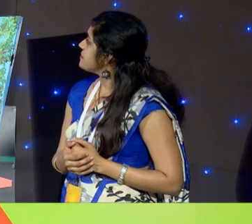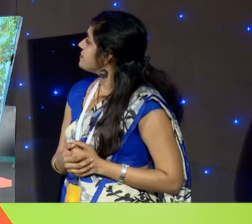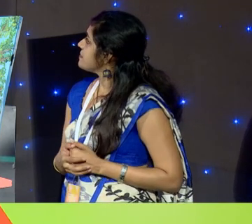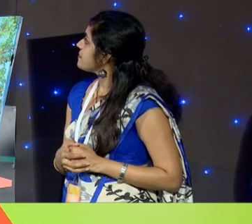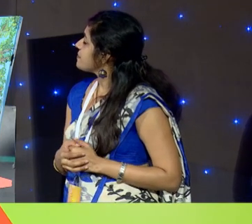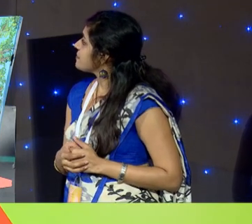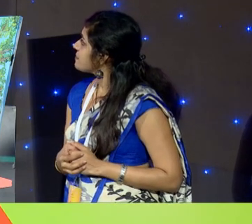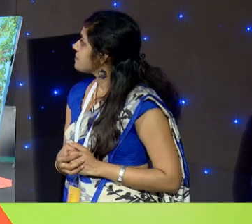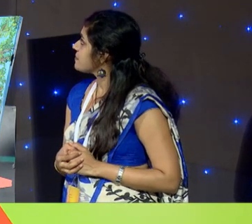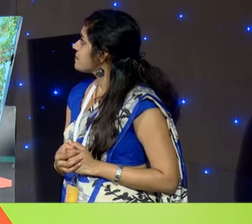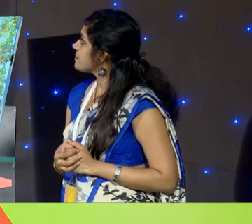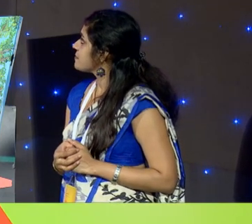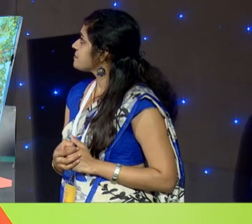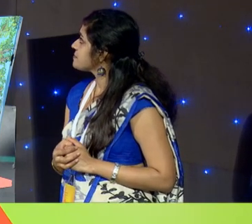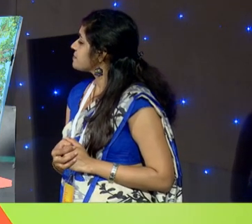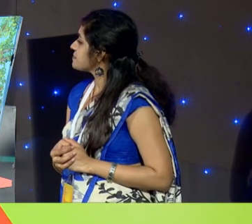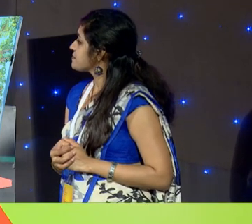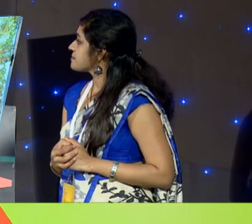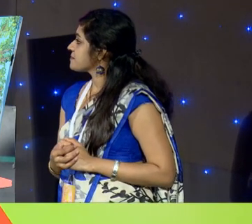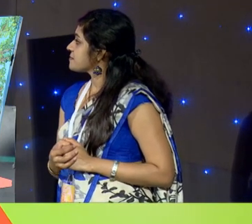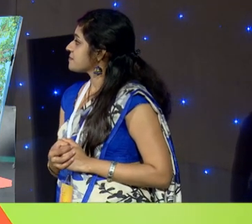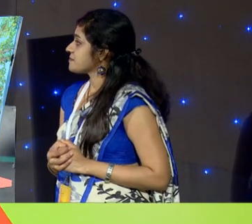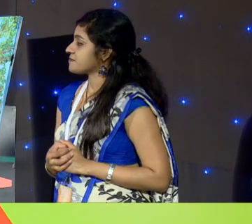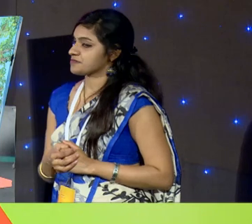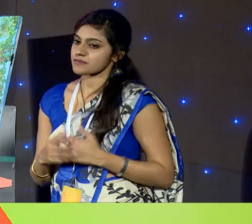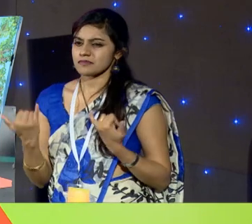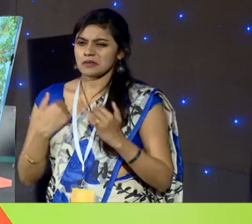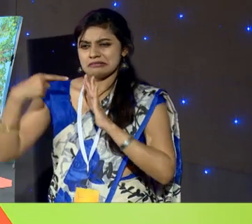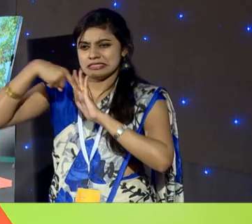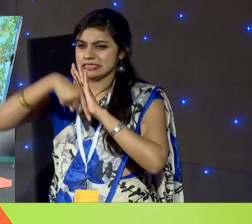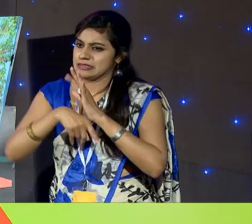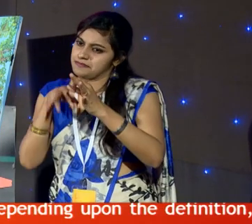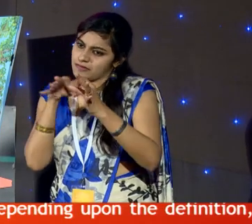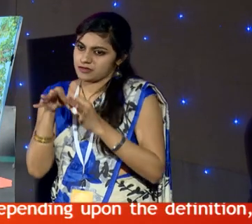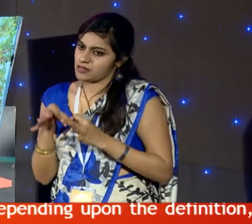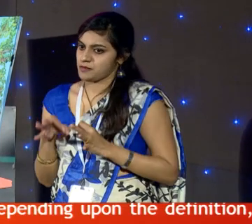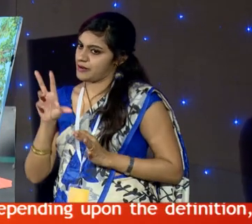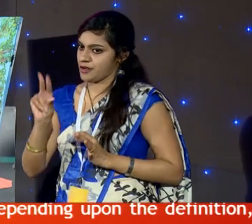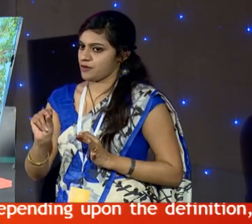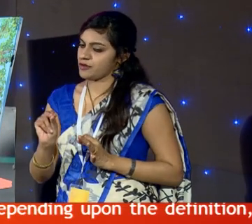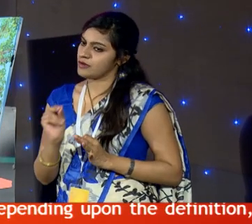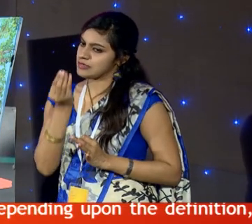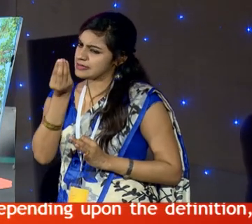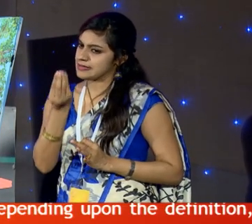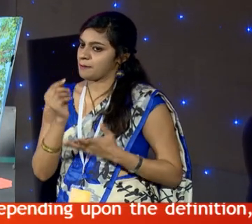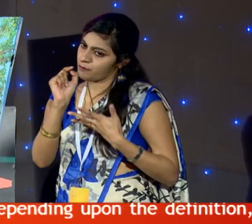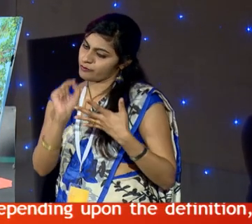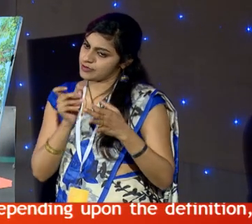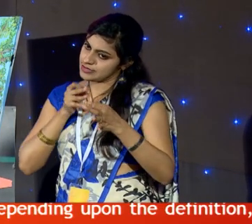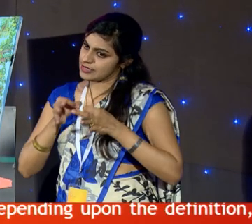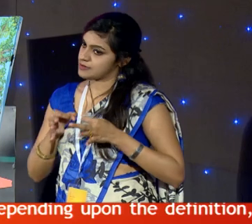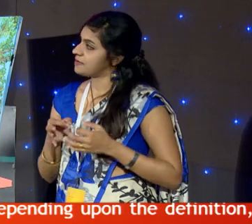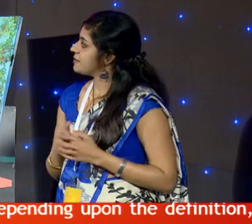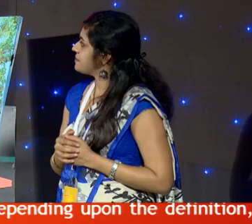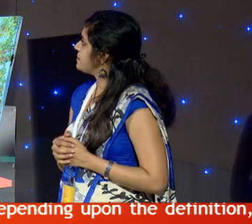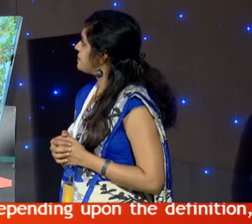I need not go into all these details of population. We have been talking about it all the time. All I want to say from these figures